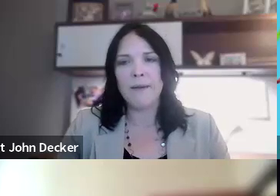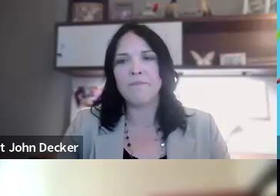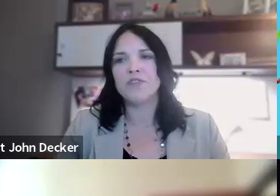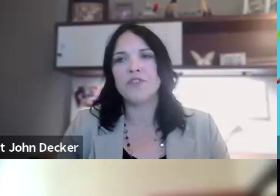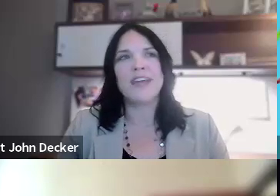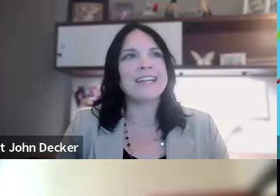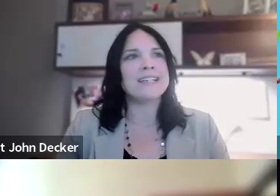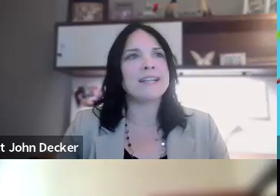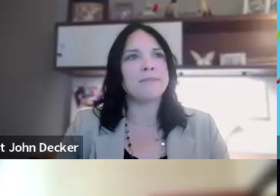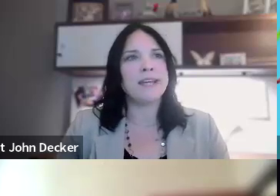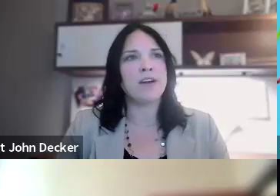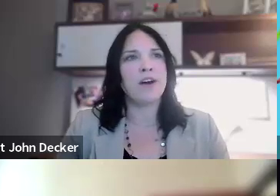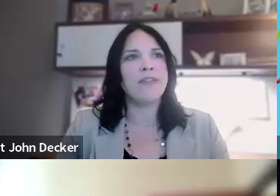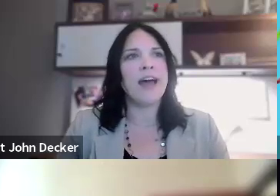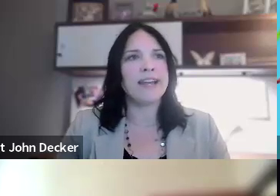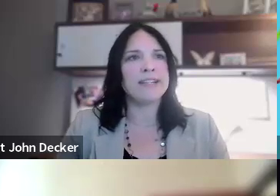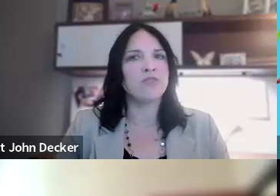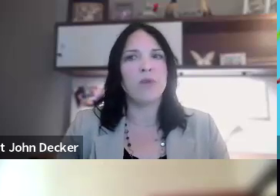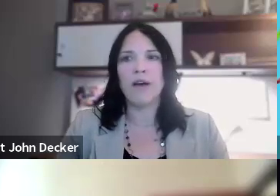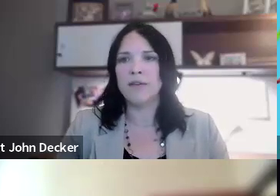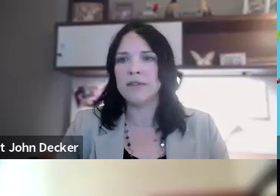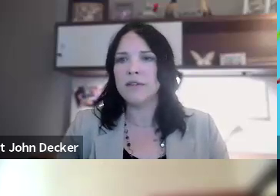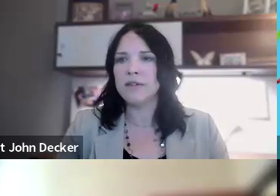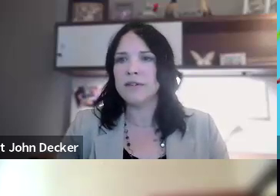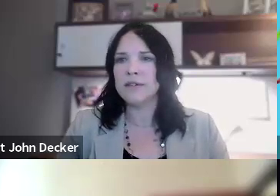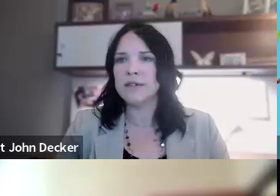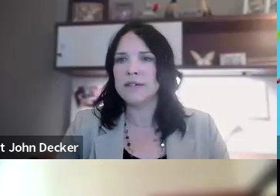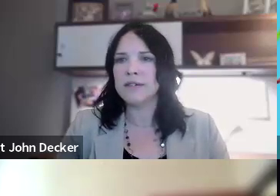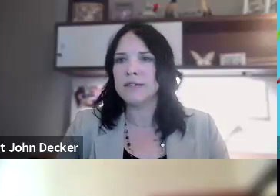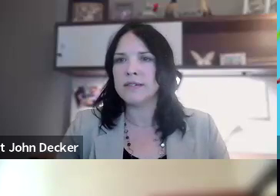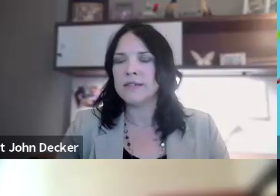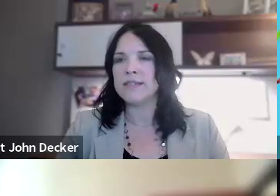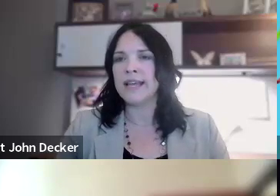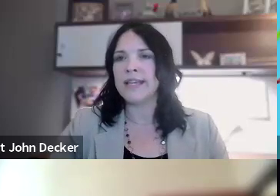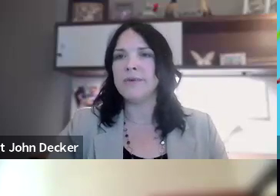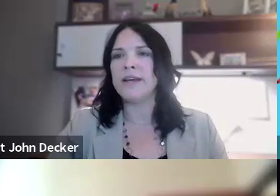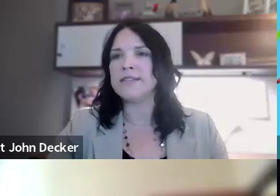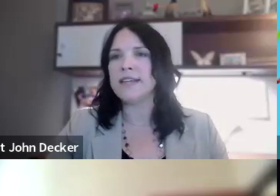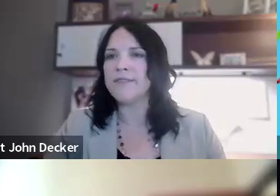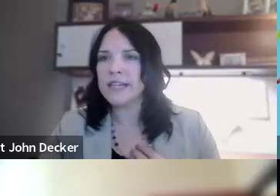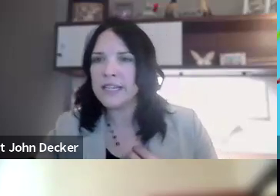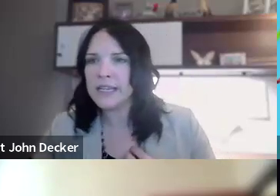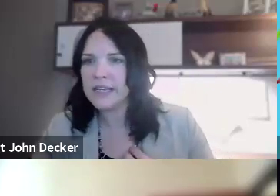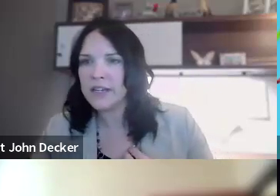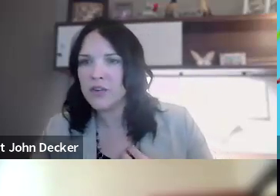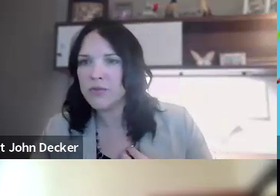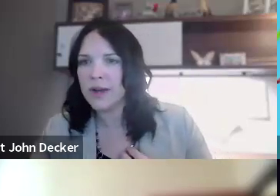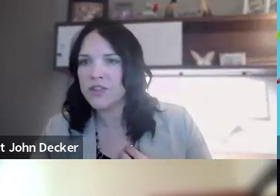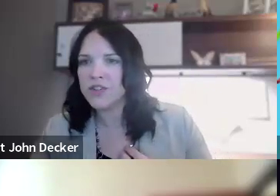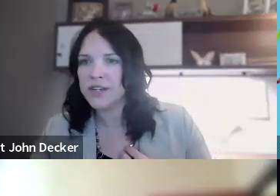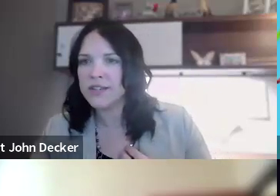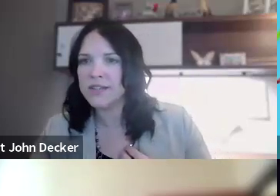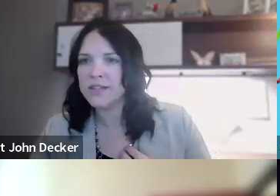directory. So that is an update on that end as well. Does anyone else have